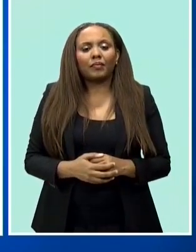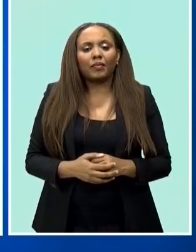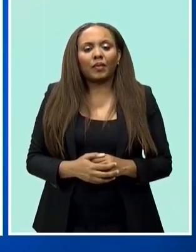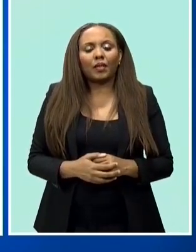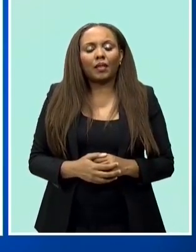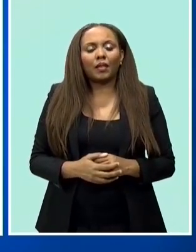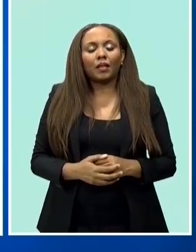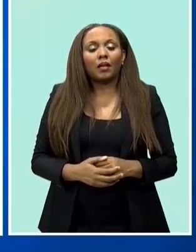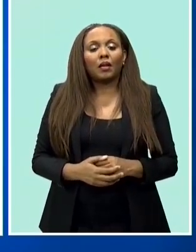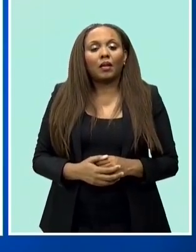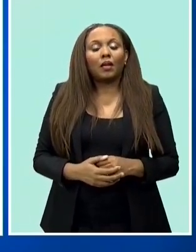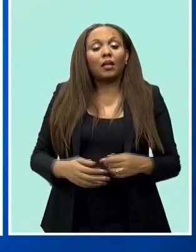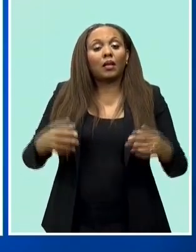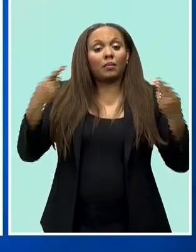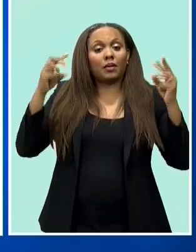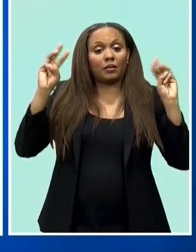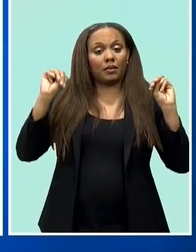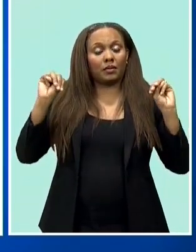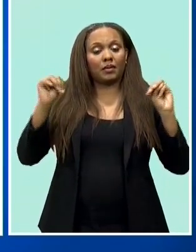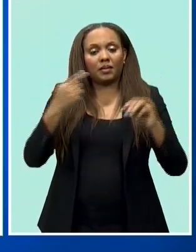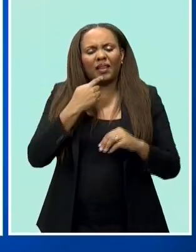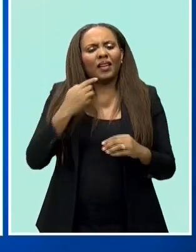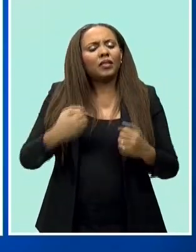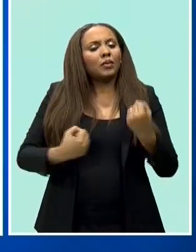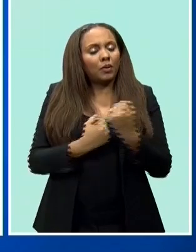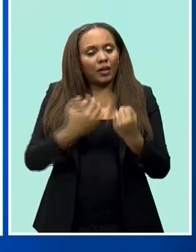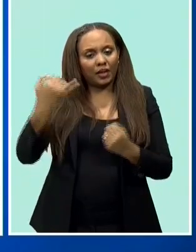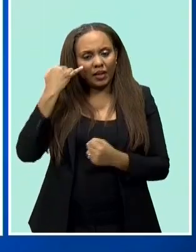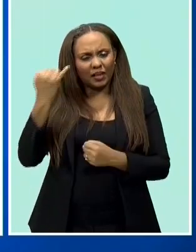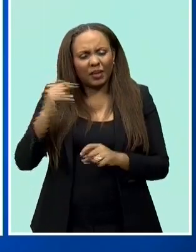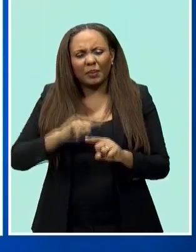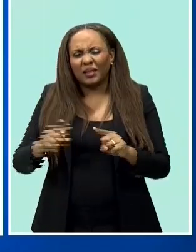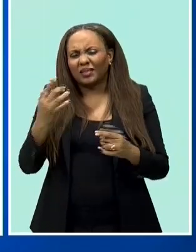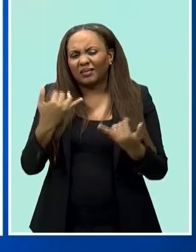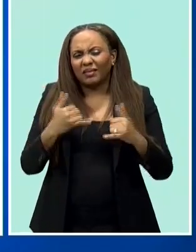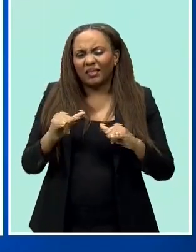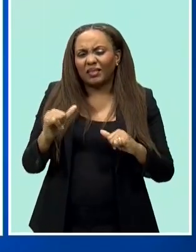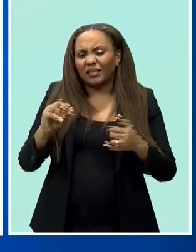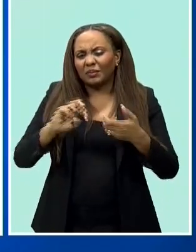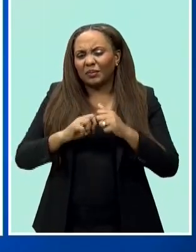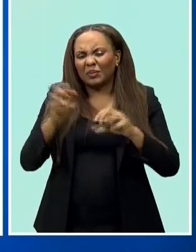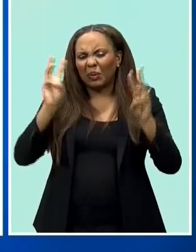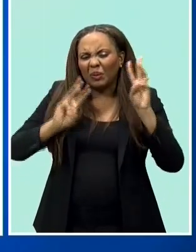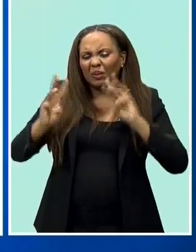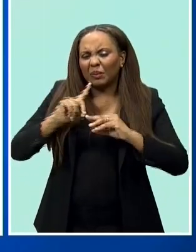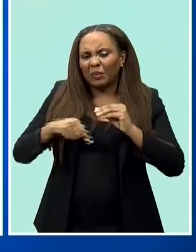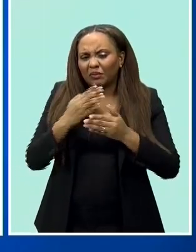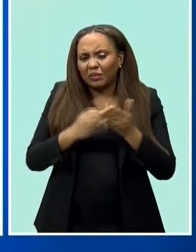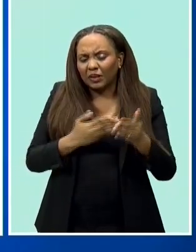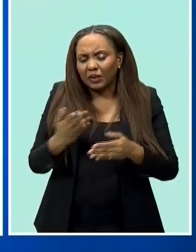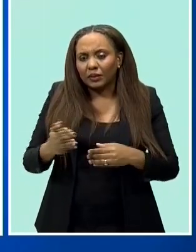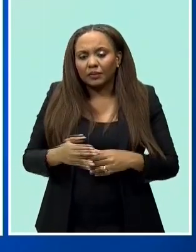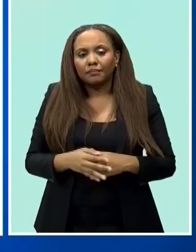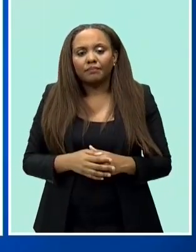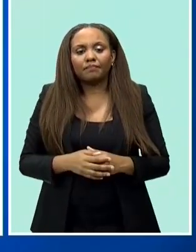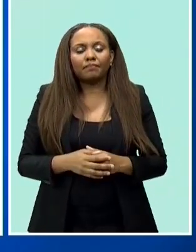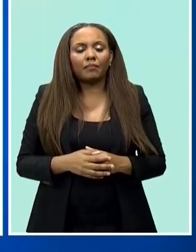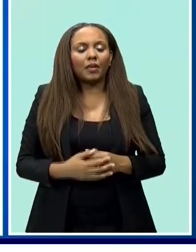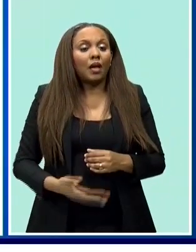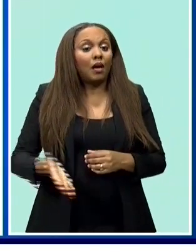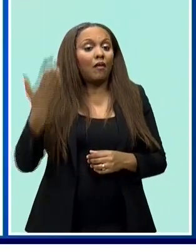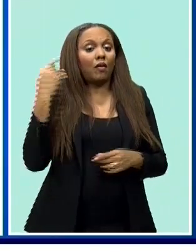he supports the idea. Chastney, however, says there are still some concerns. The former governor of the ECCB had